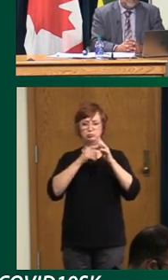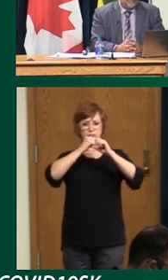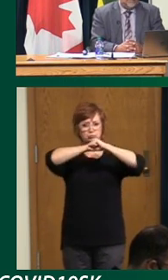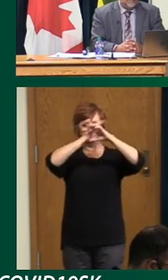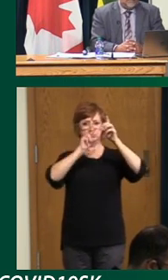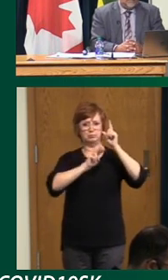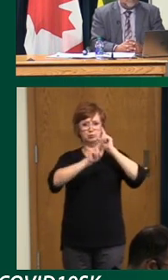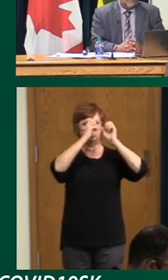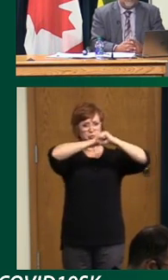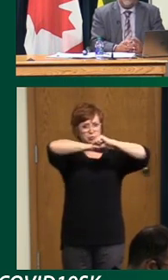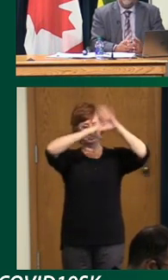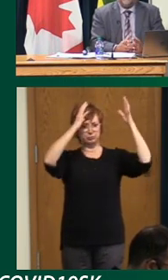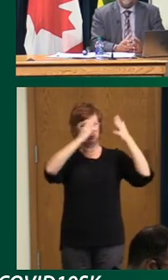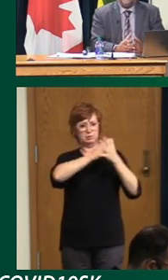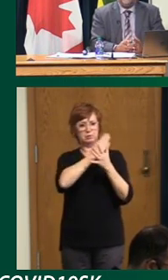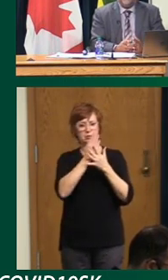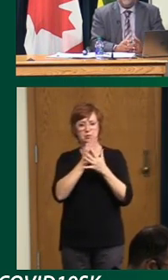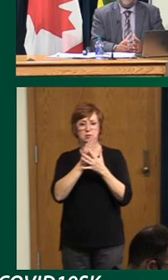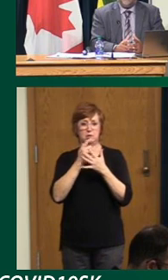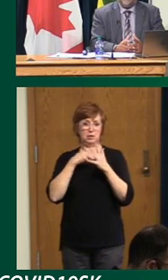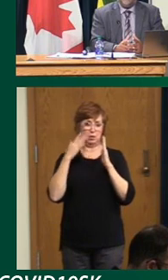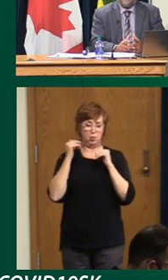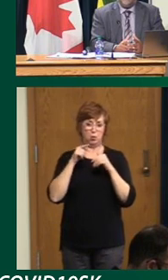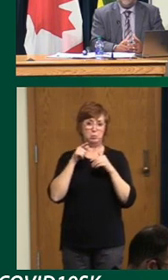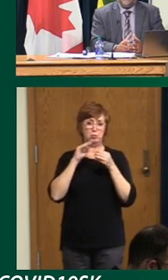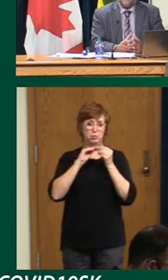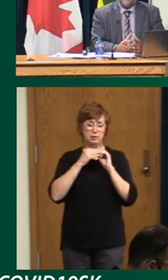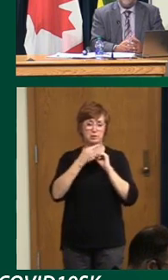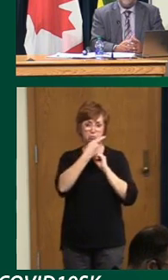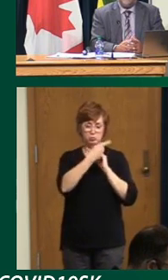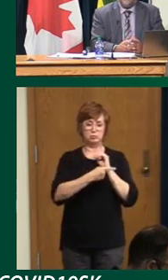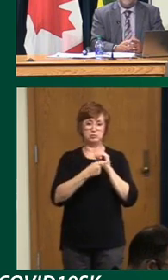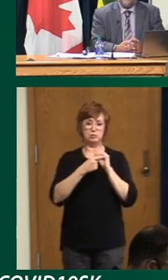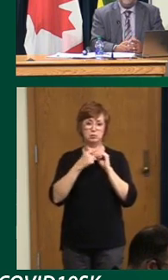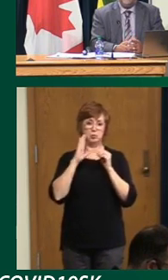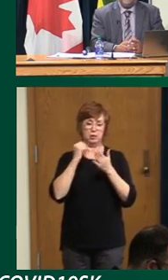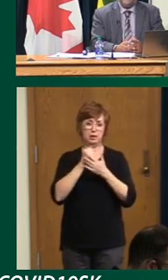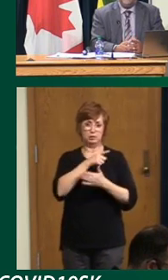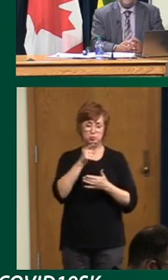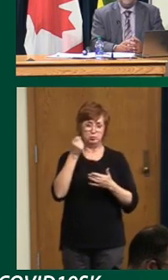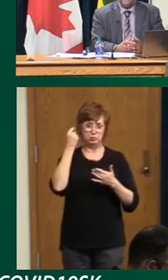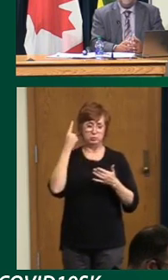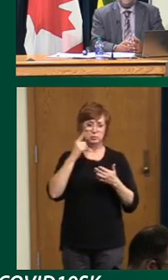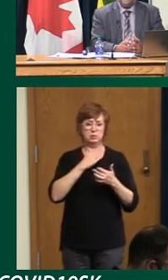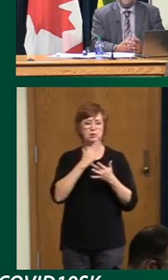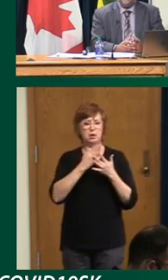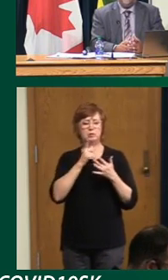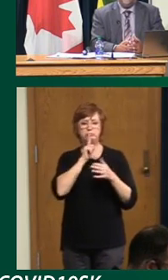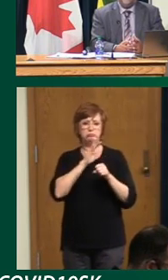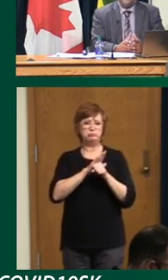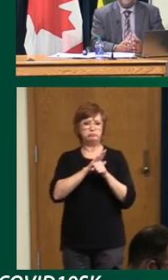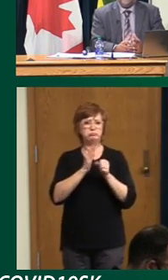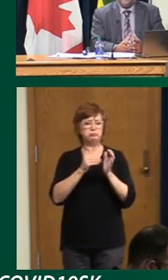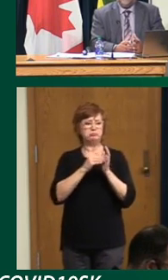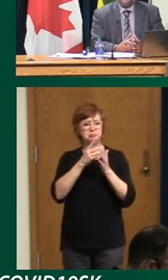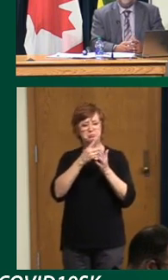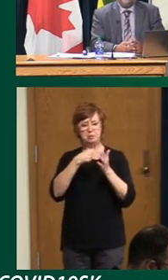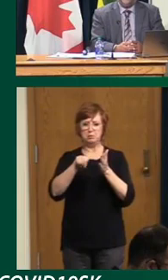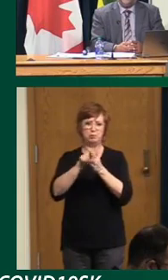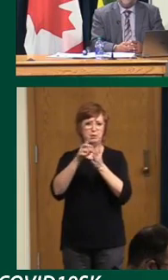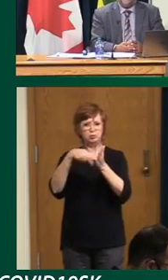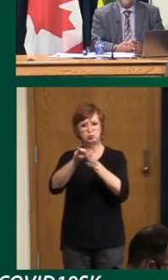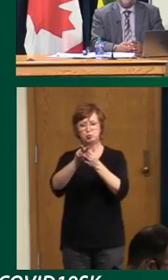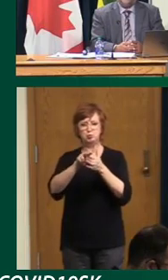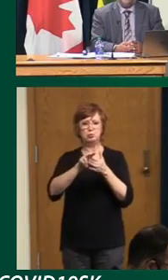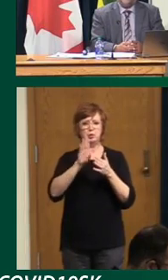so I hope this is useful, and I commit to bringing some of this information back in a week or 2 weeks, and as